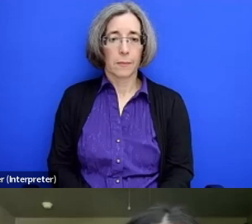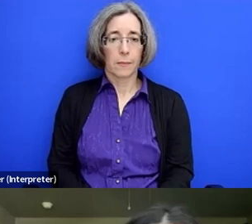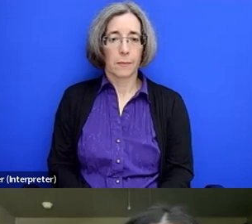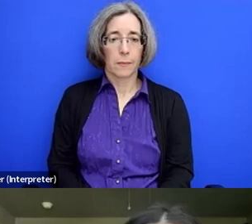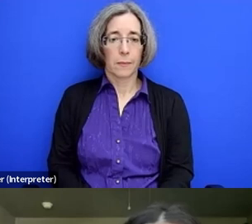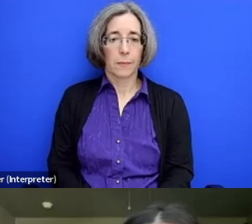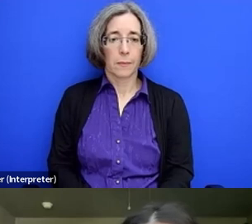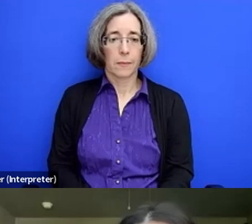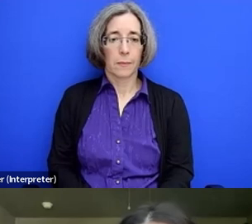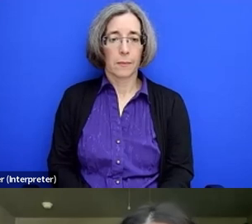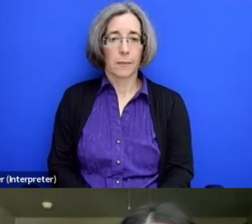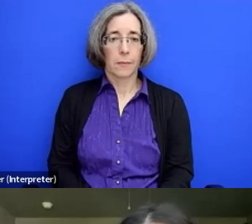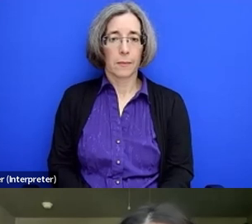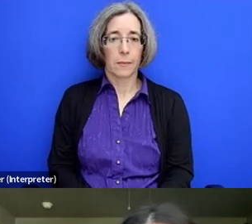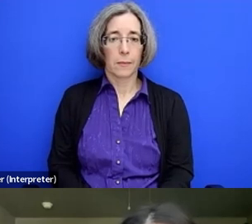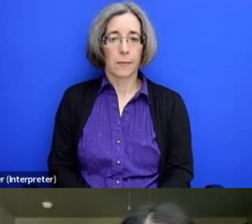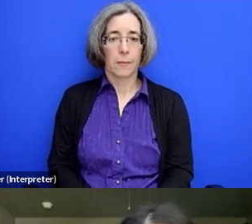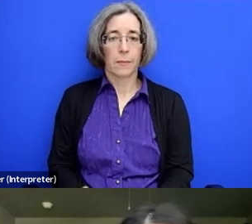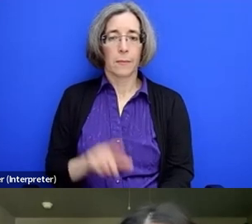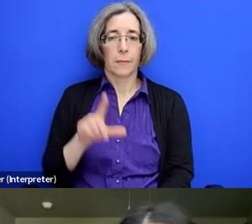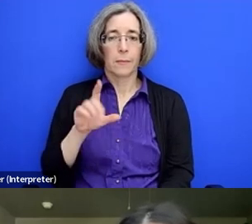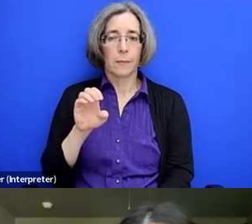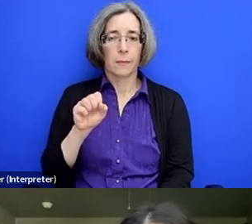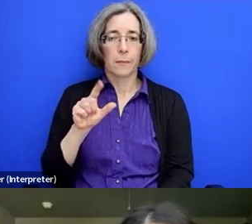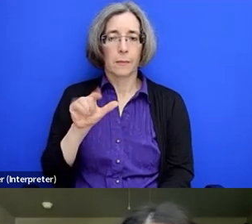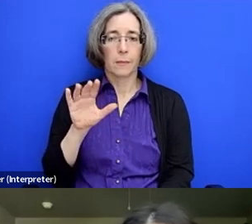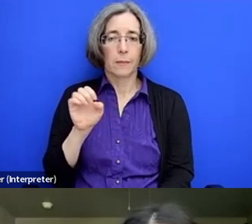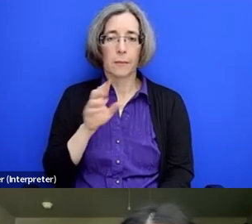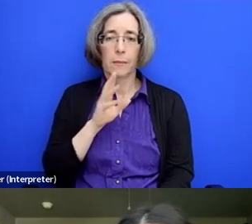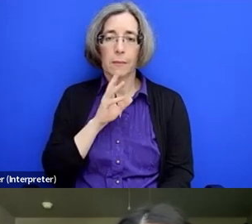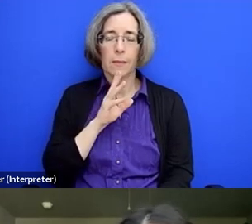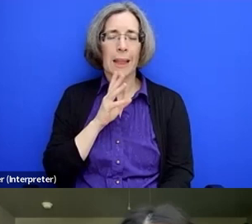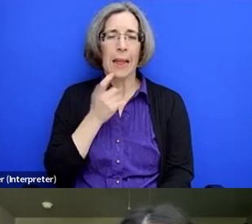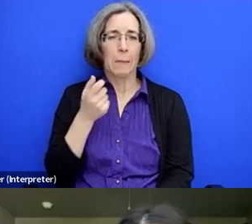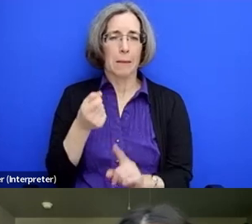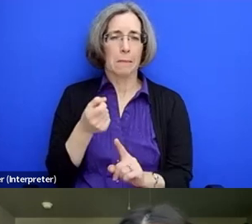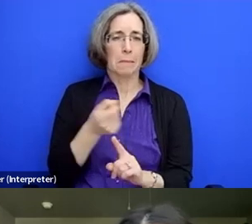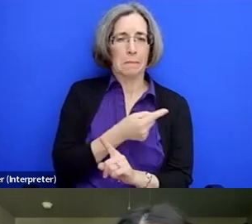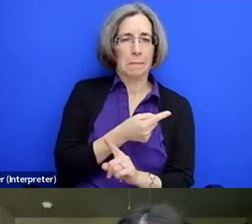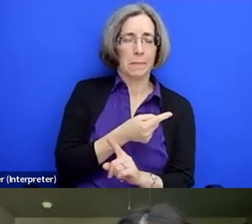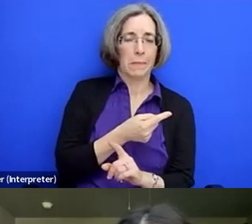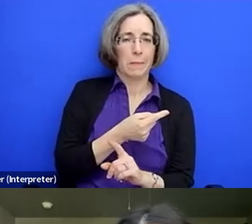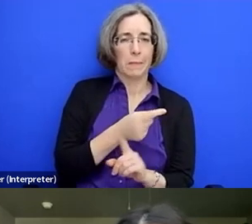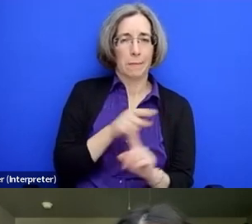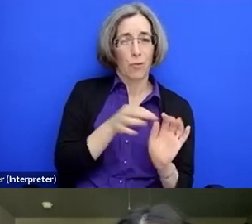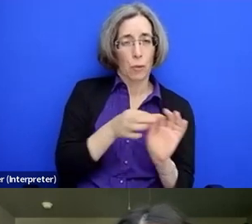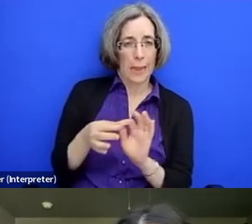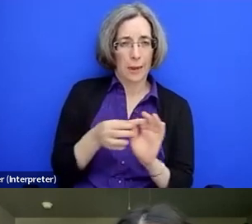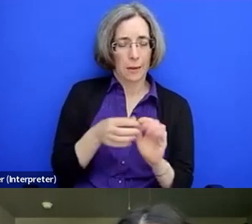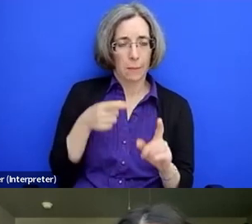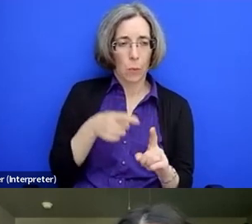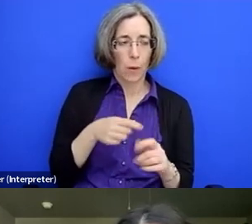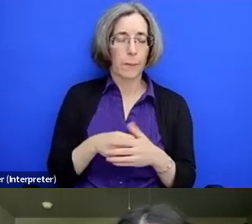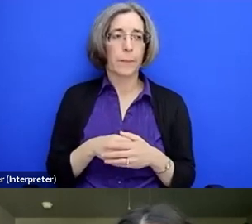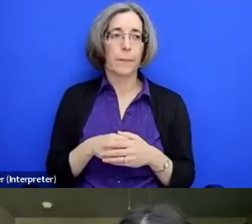So this is a slightly different point, but I think it's related. One of the things that I